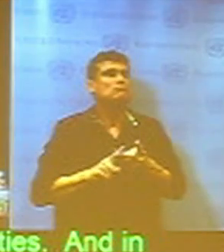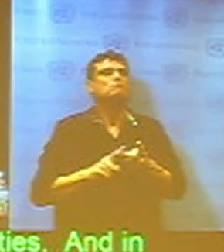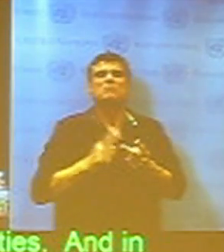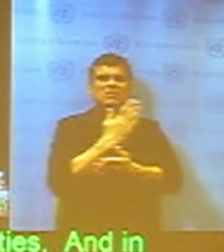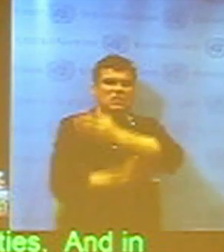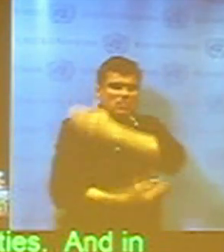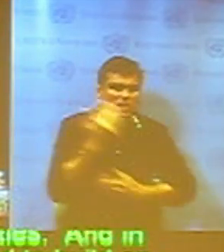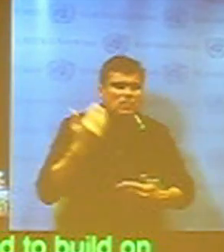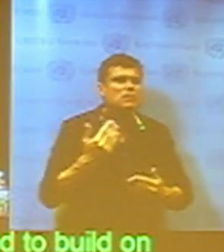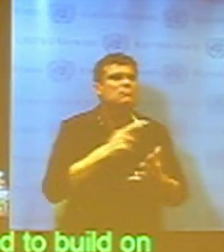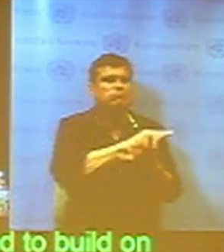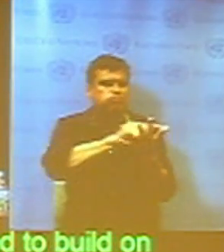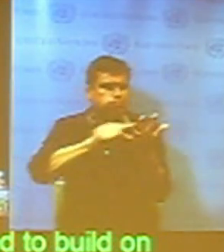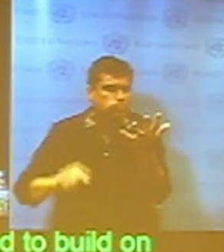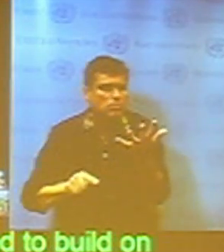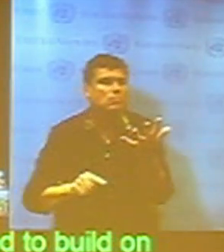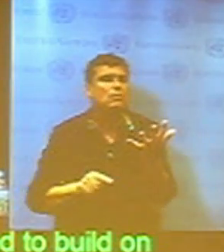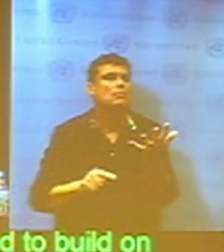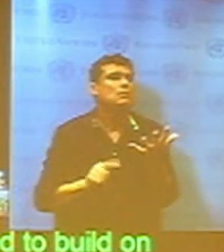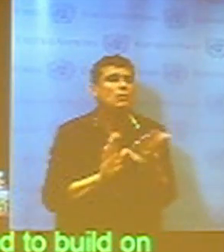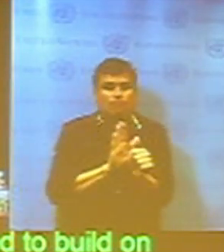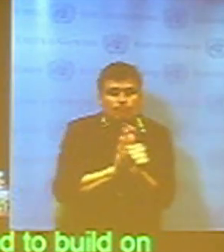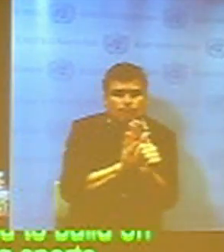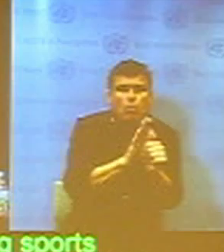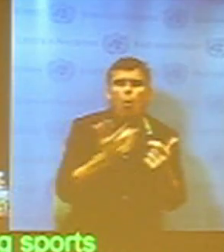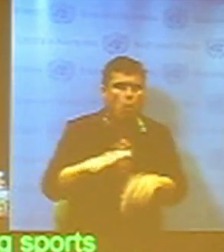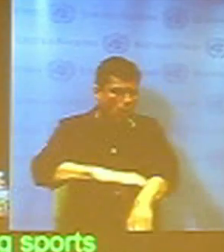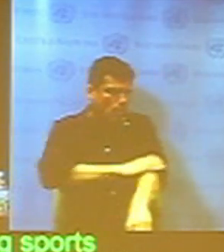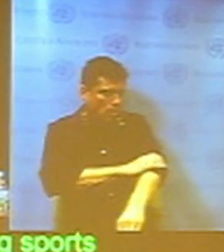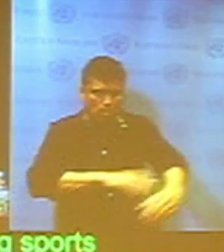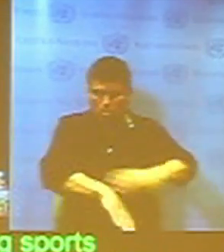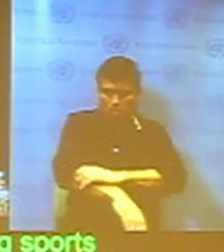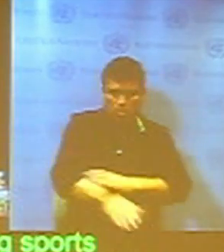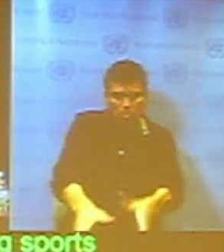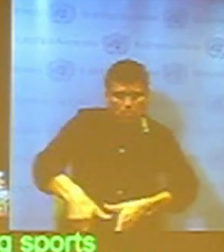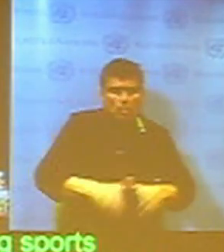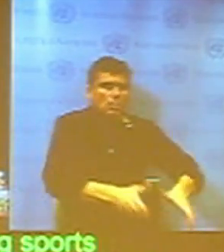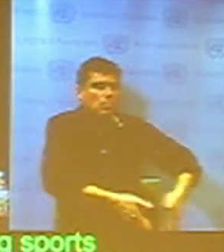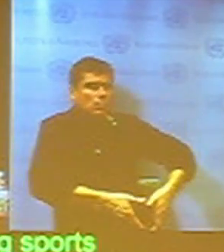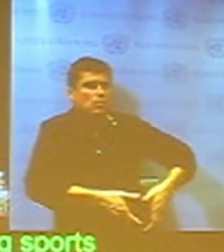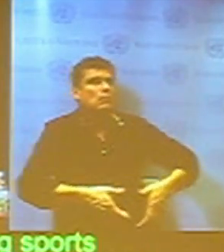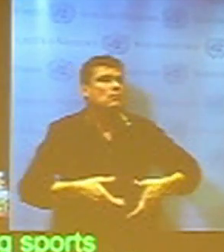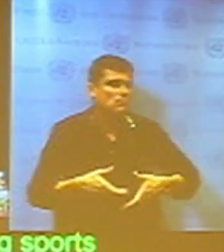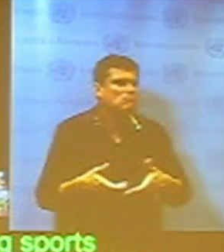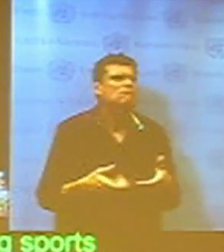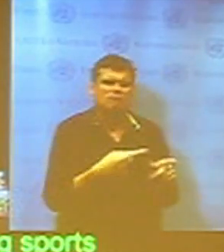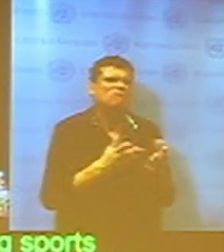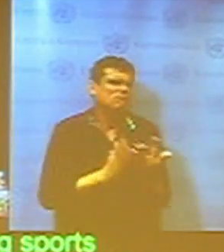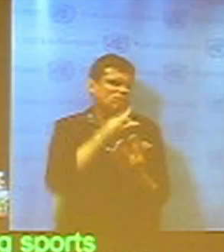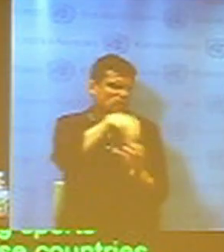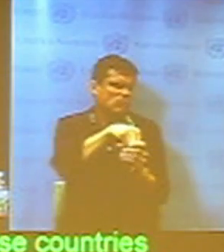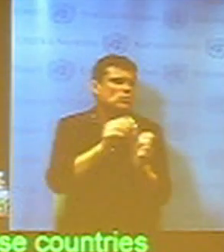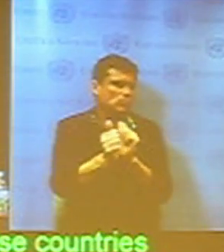some of these countries, which I've helped the ICRC to run. So what I'd like to do is talk a little bit about the way we approach